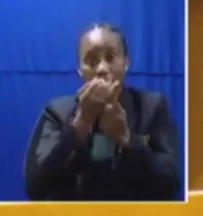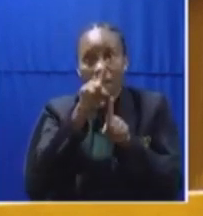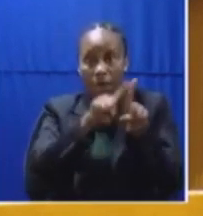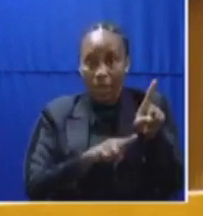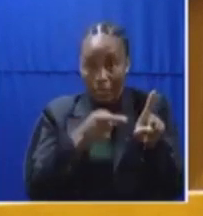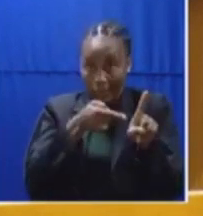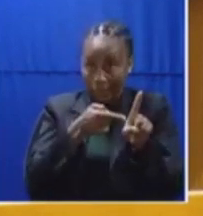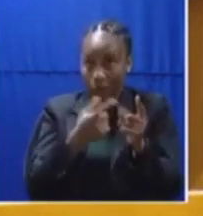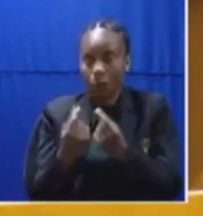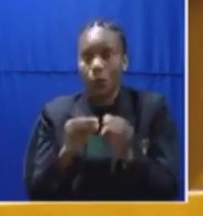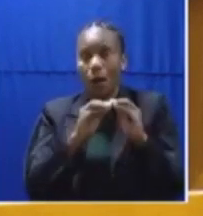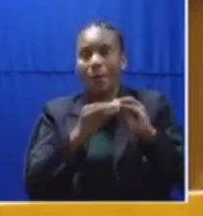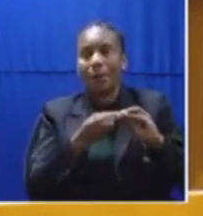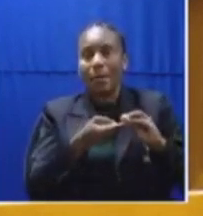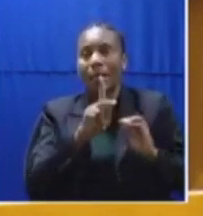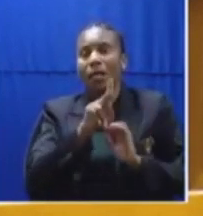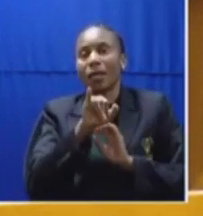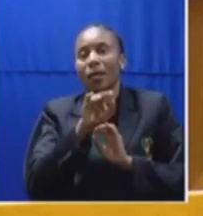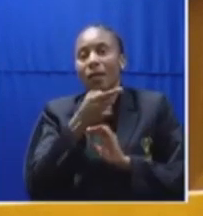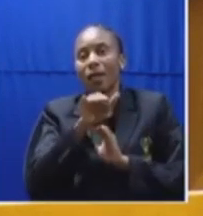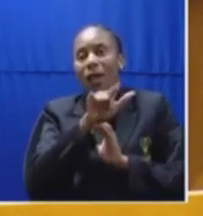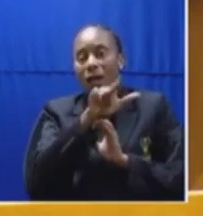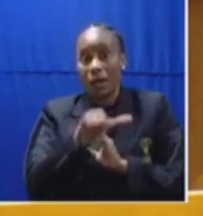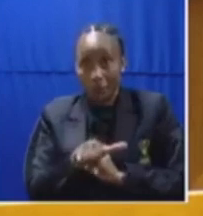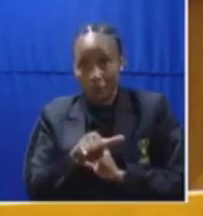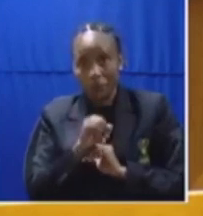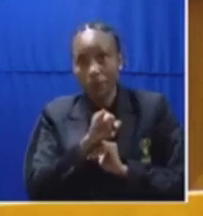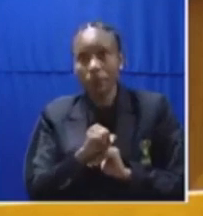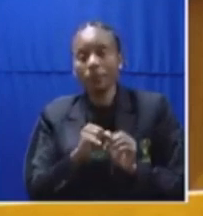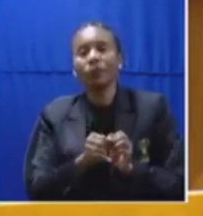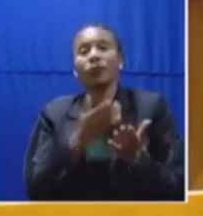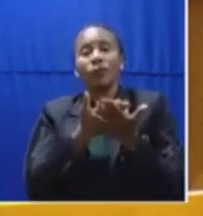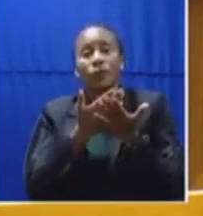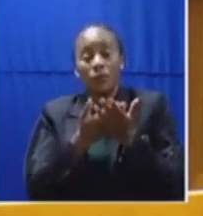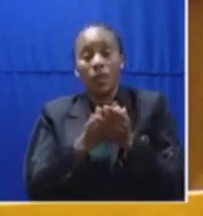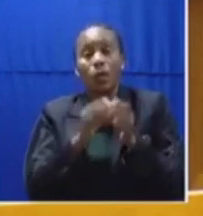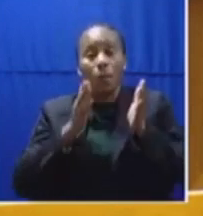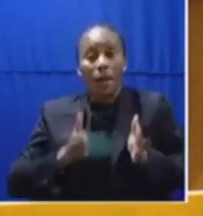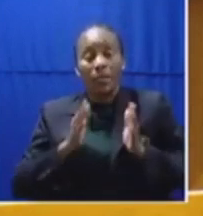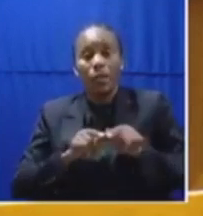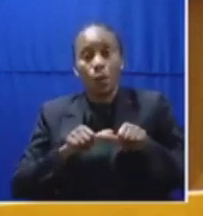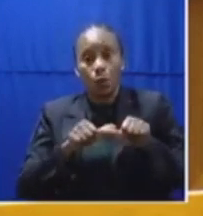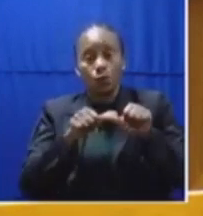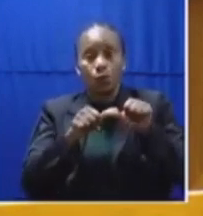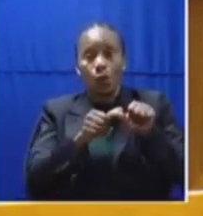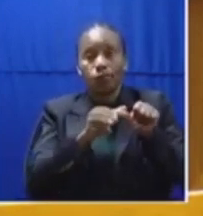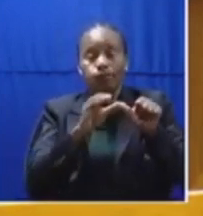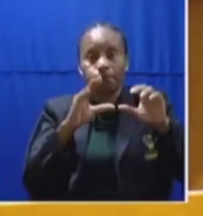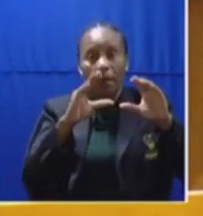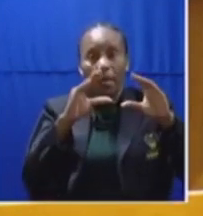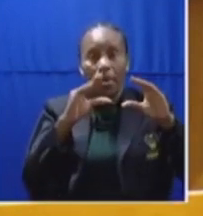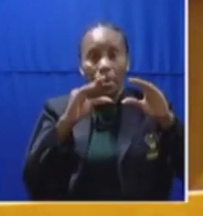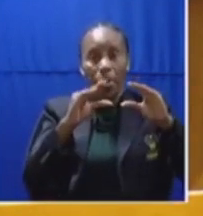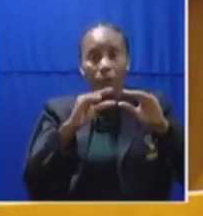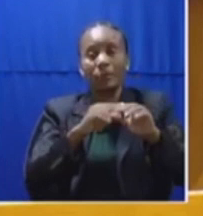Kigali Amendment and to beef up our responses to climate change, humanity continues in existence, exist